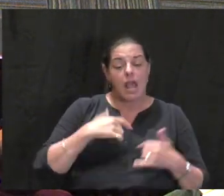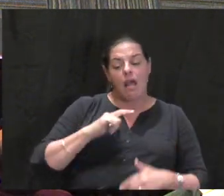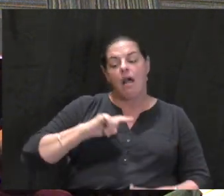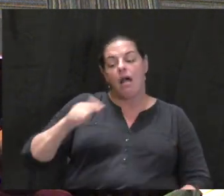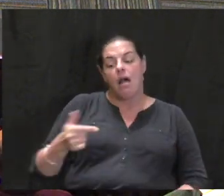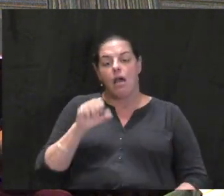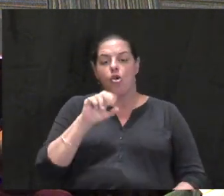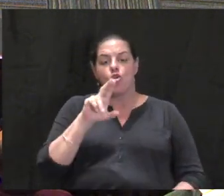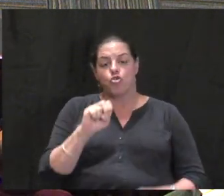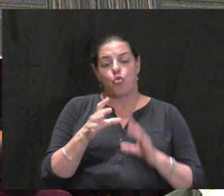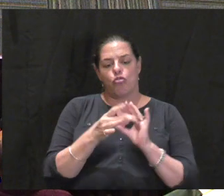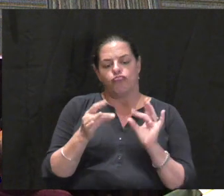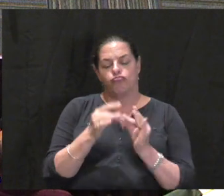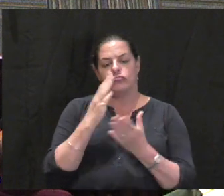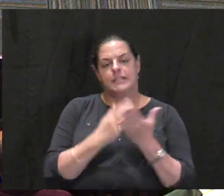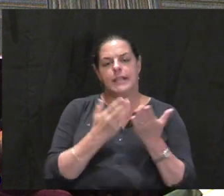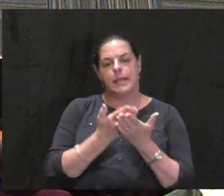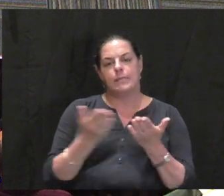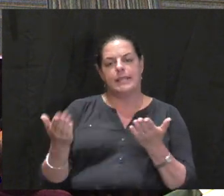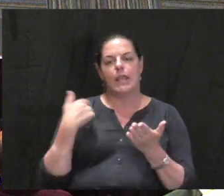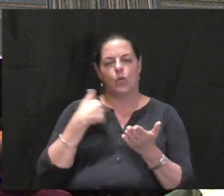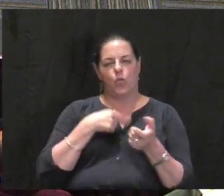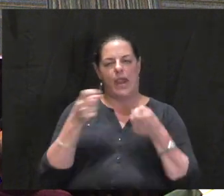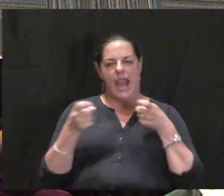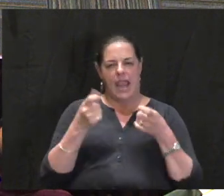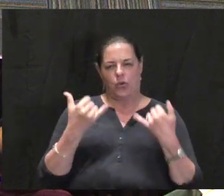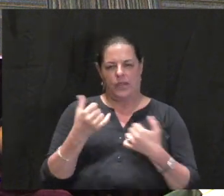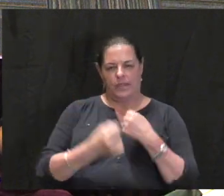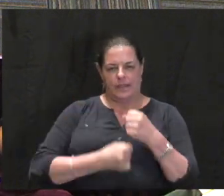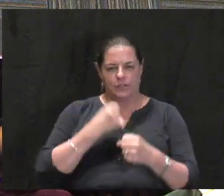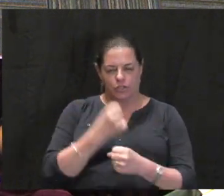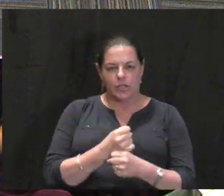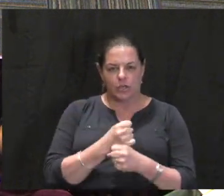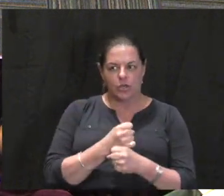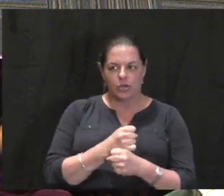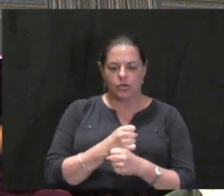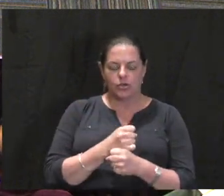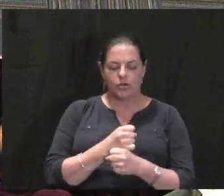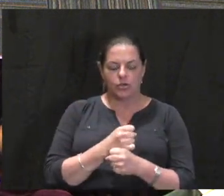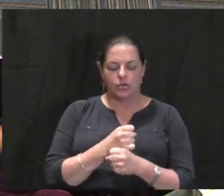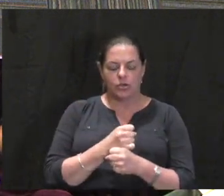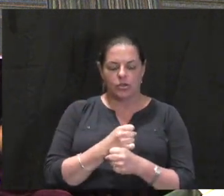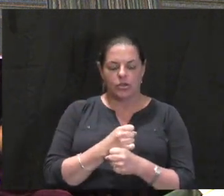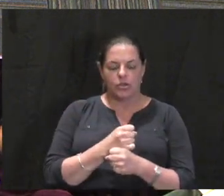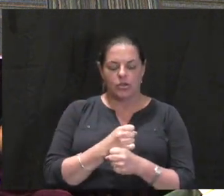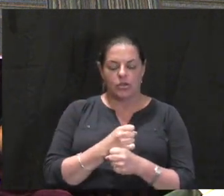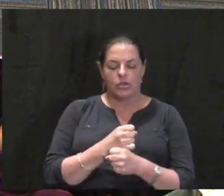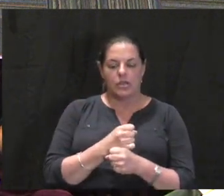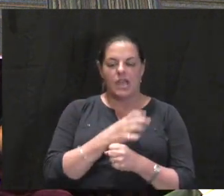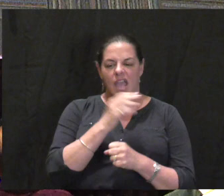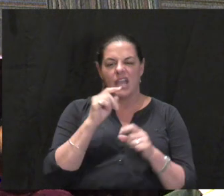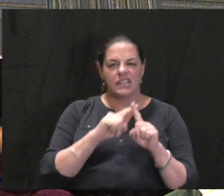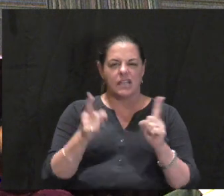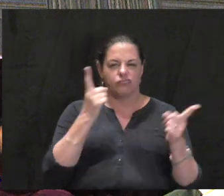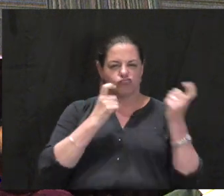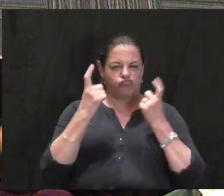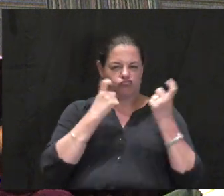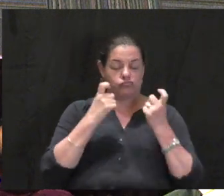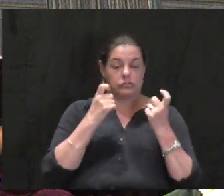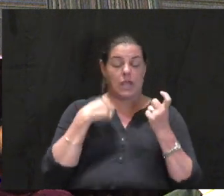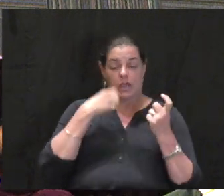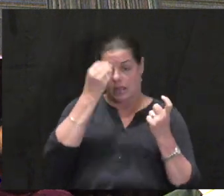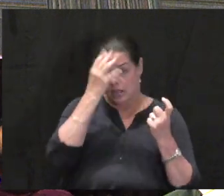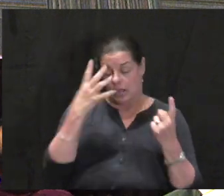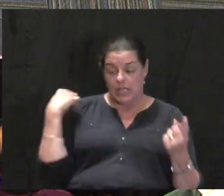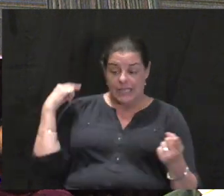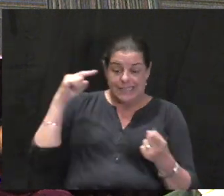date that we've probably handled a little over 160 inquiries, and inquiries can range from a phone call to know who do I